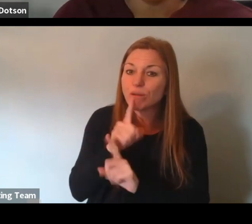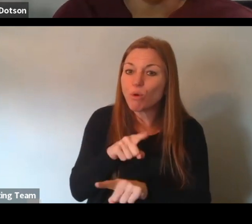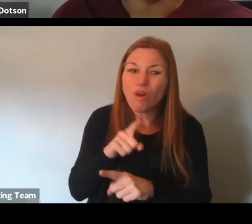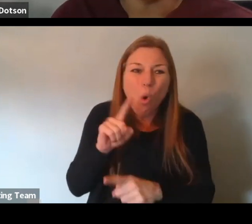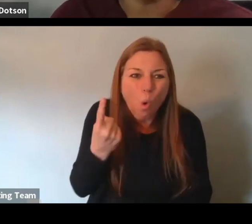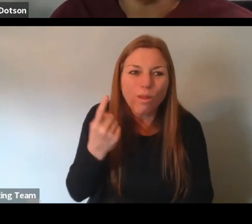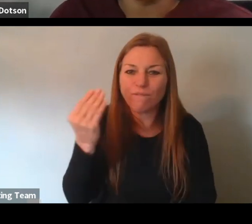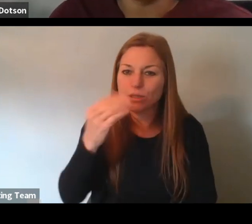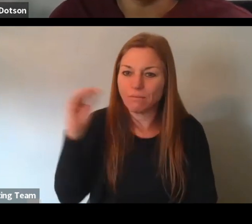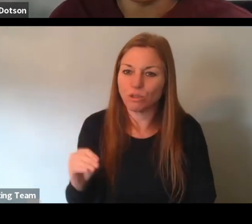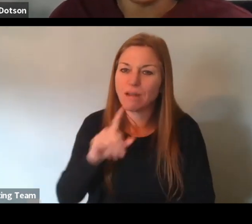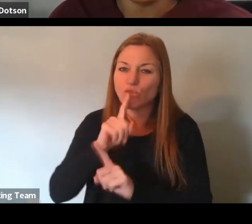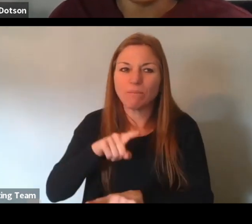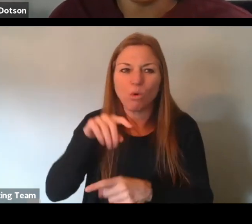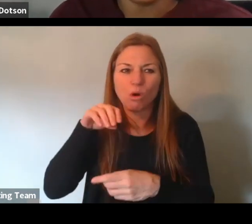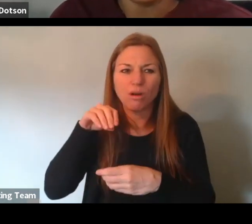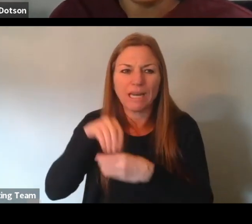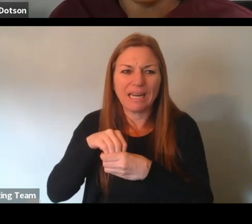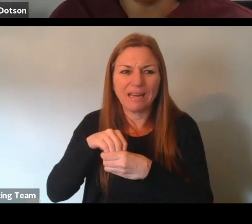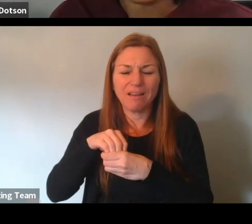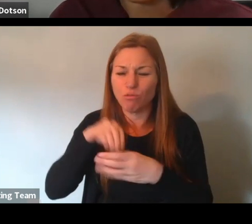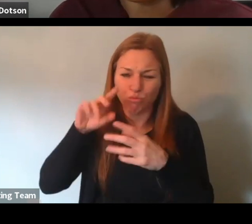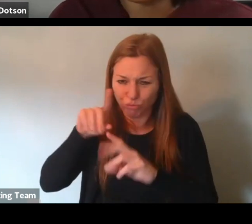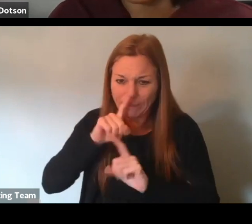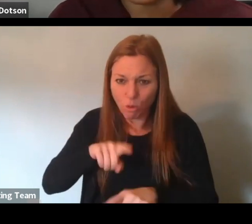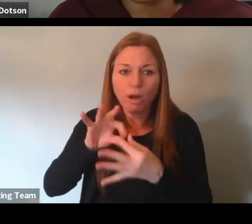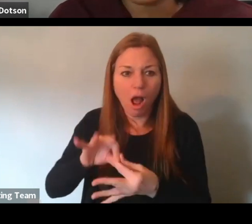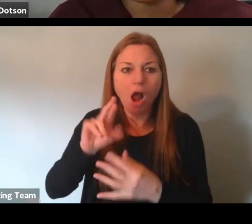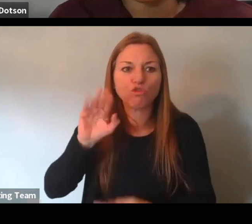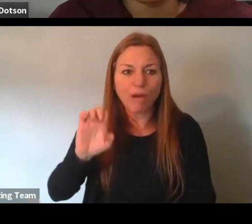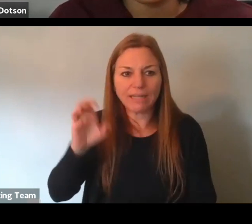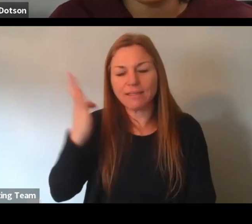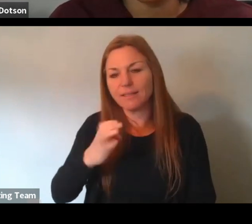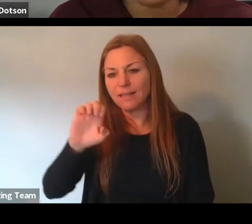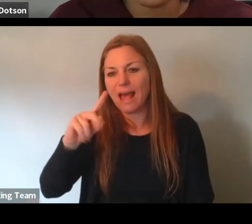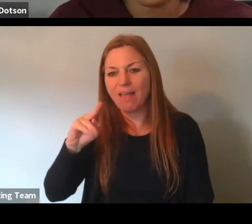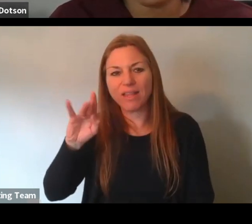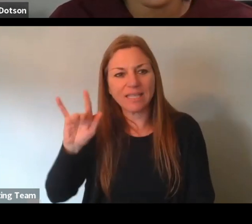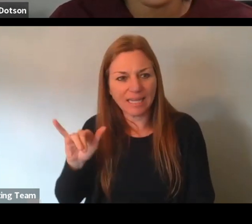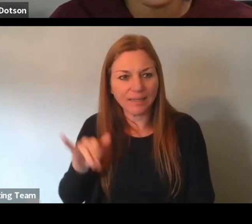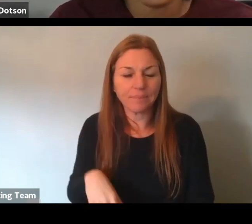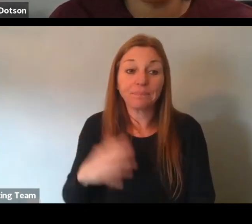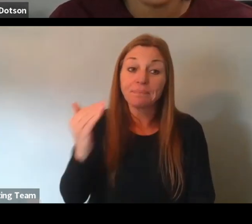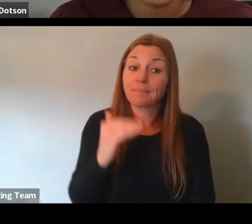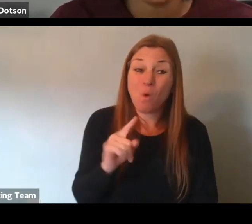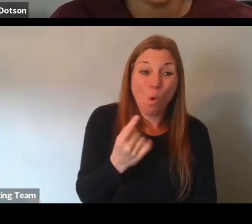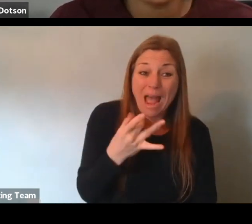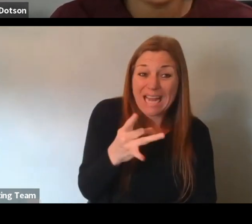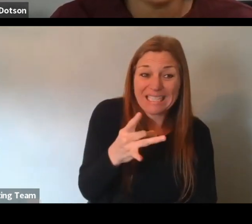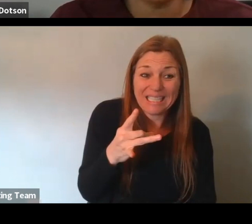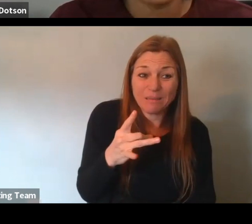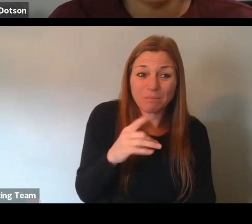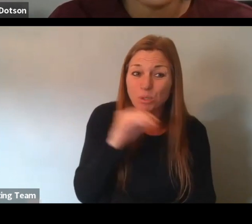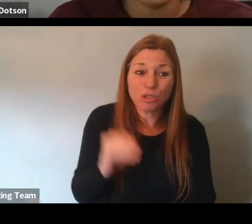only 14% did. 18% reported SES, and less than 1% actually looked at either